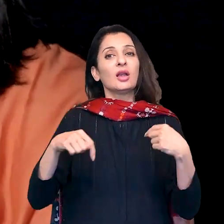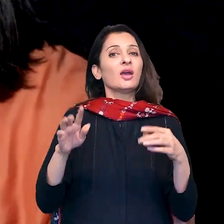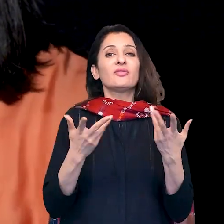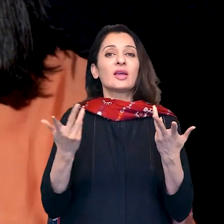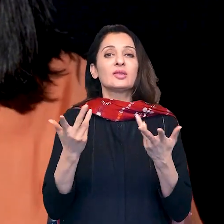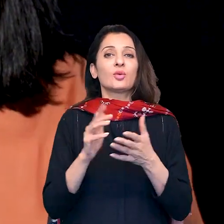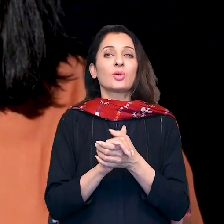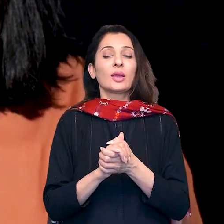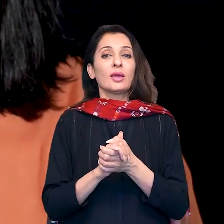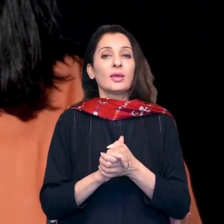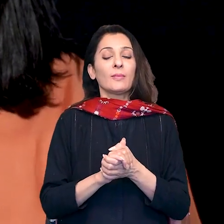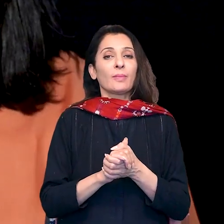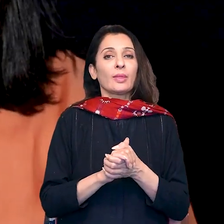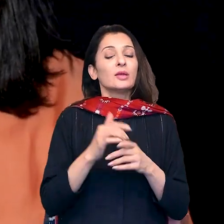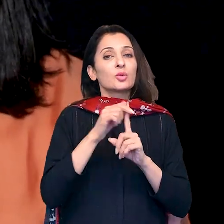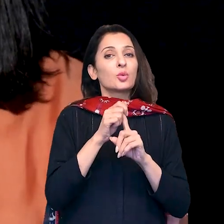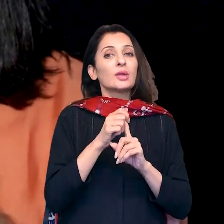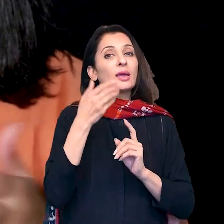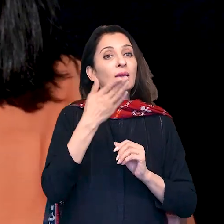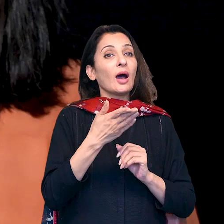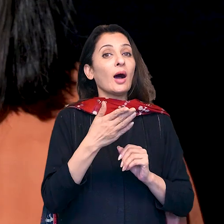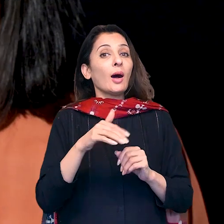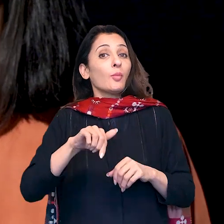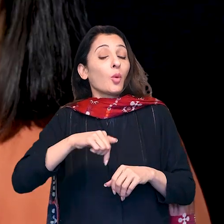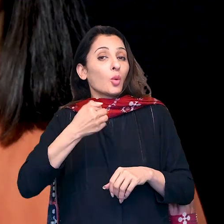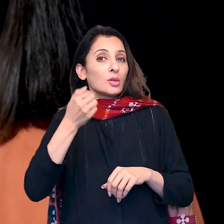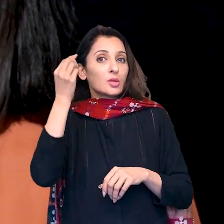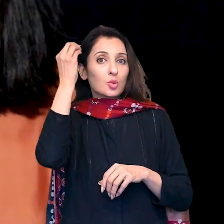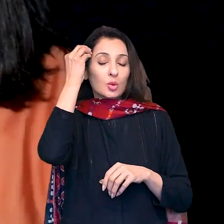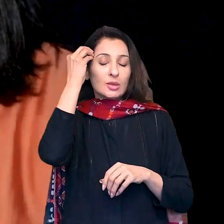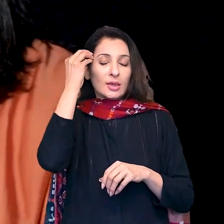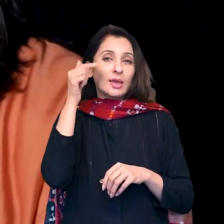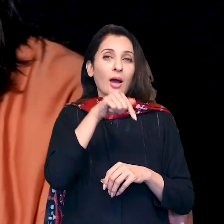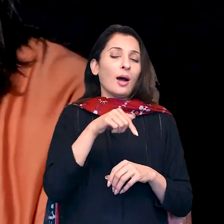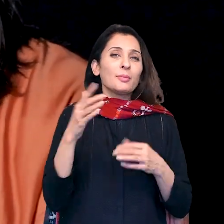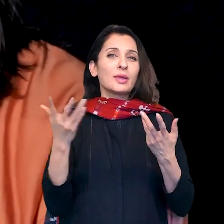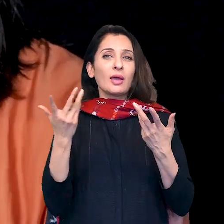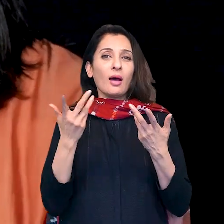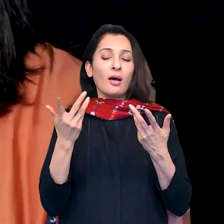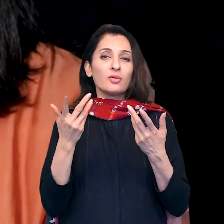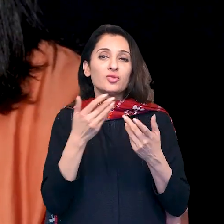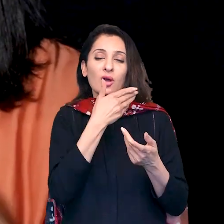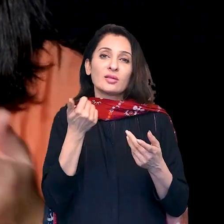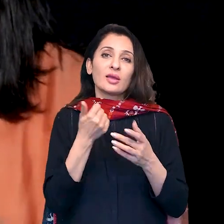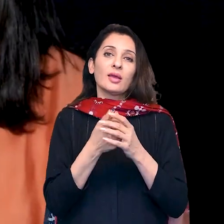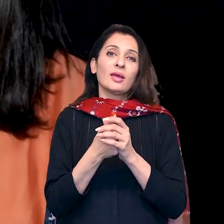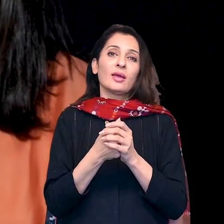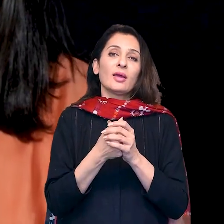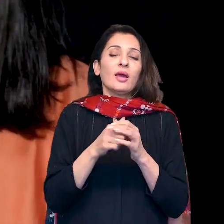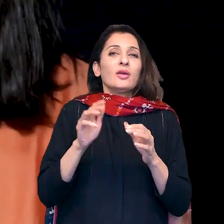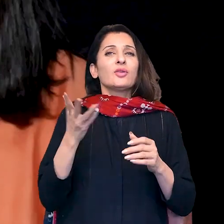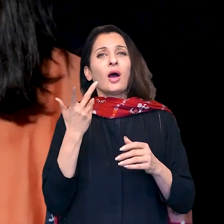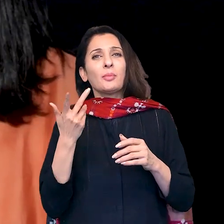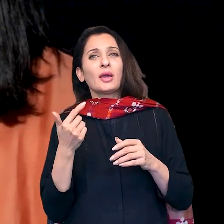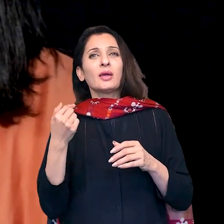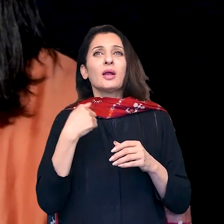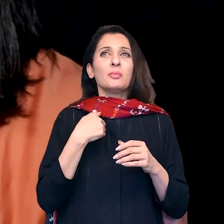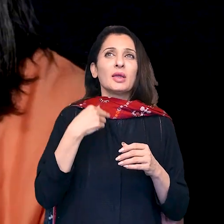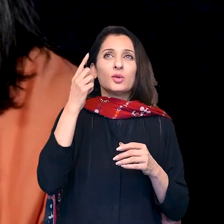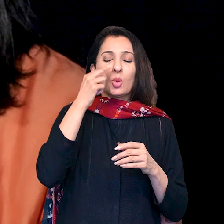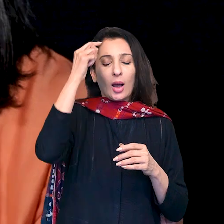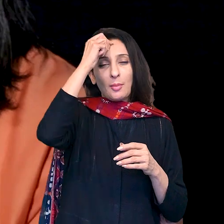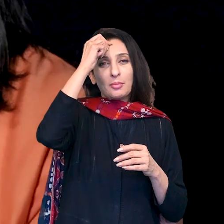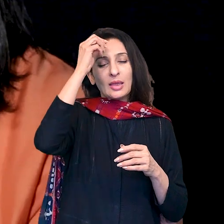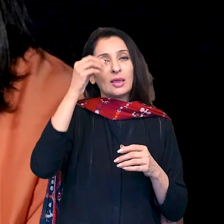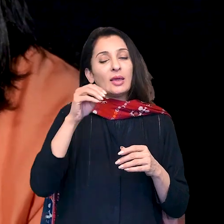not necessarily going by, okay, what did my mother want, or what my mother thinks is best for me, or what works for my sister, or what works for my